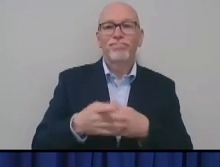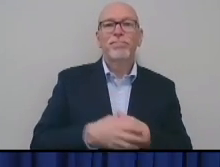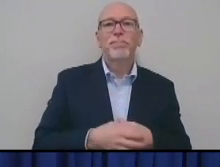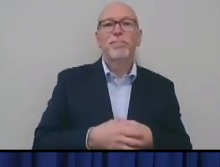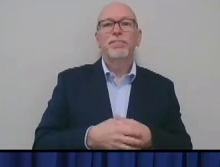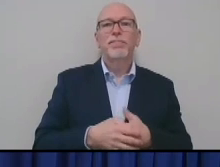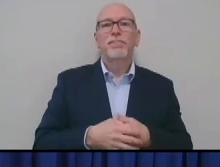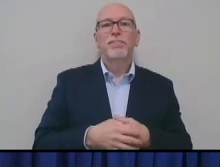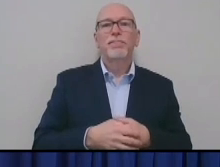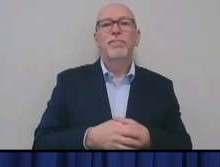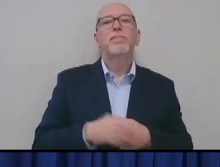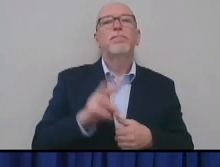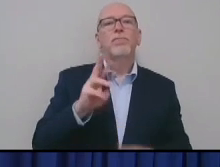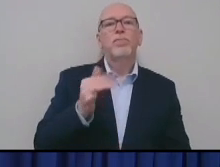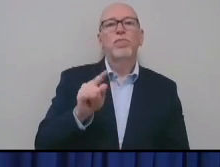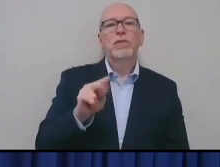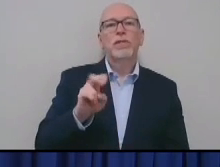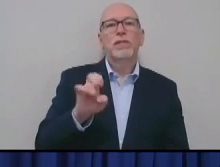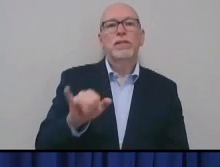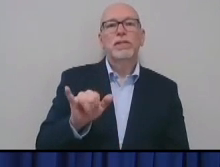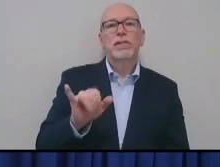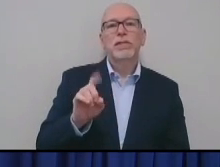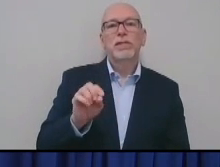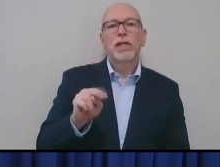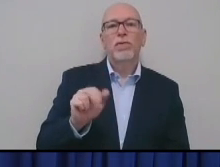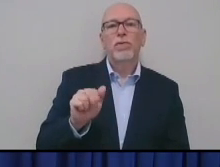Next question is from Whitney Downard of CNHI.